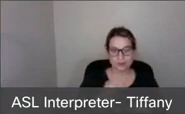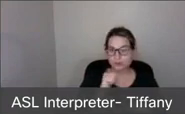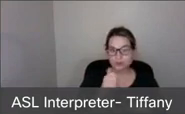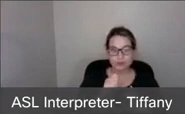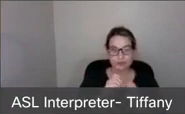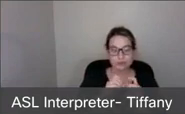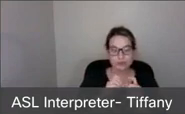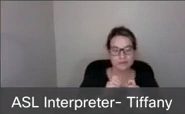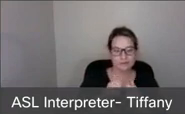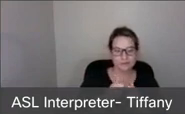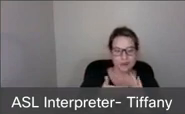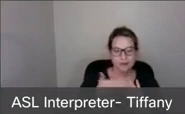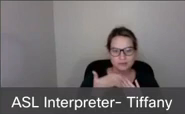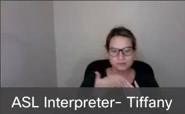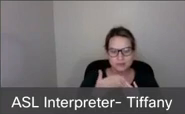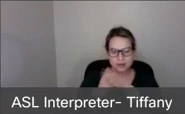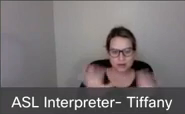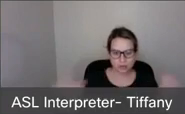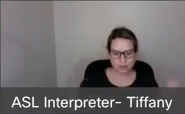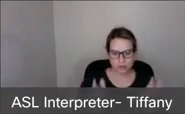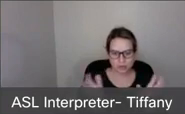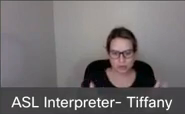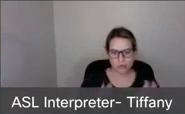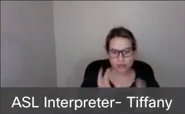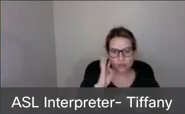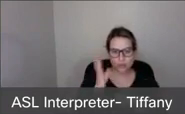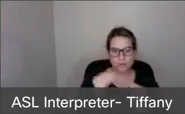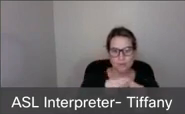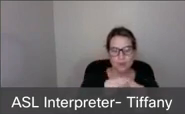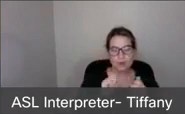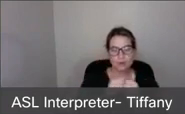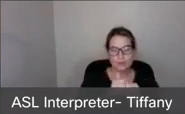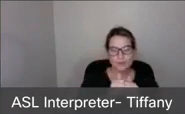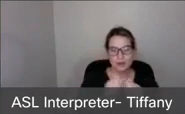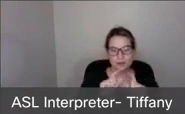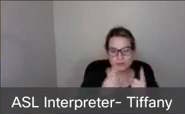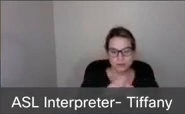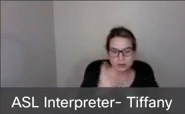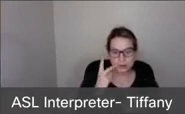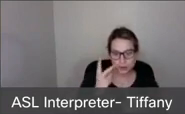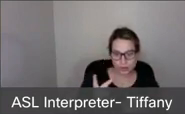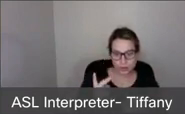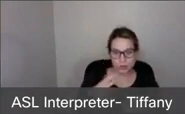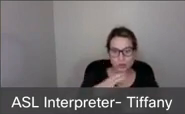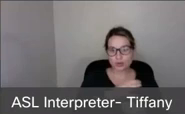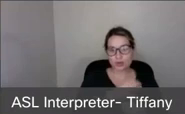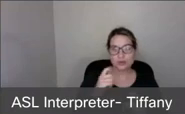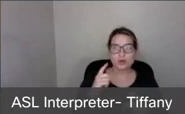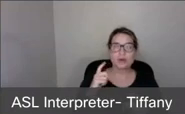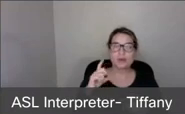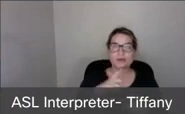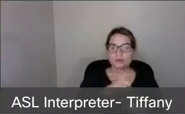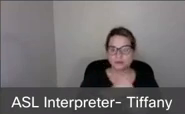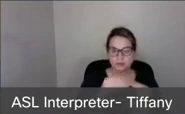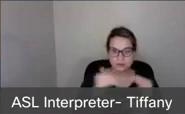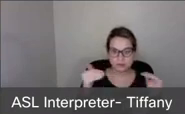races. And so I would really encourage you to create more competitive districts, both at the congressional and the legislative level.